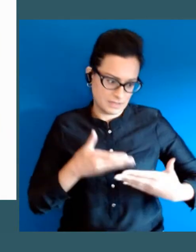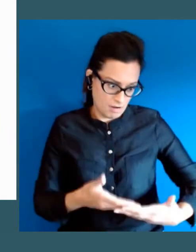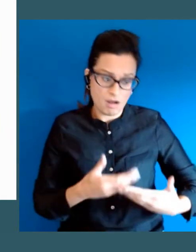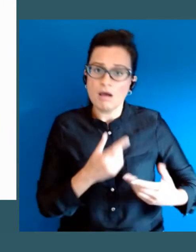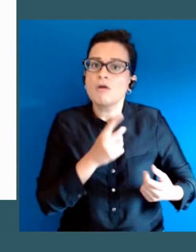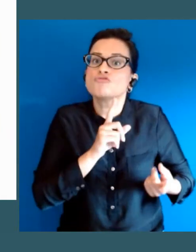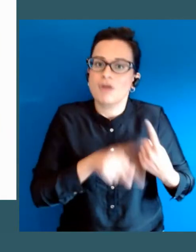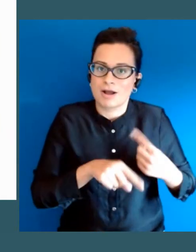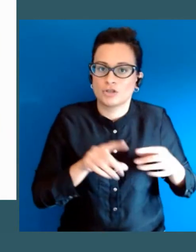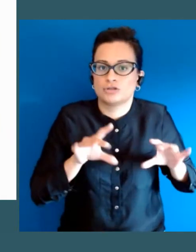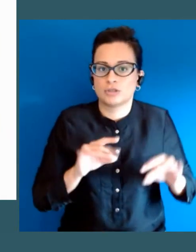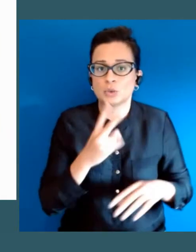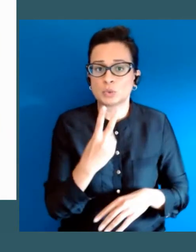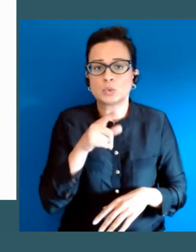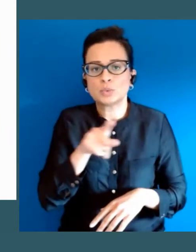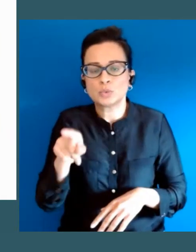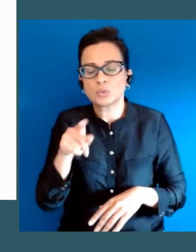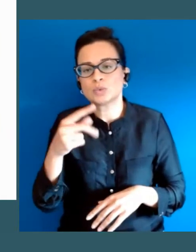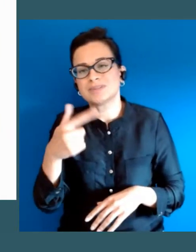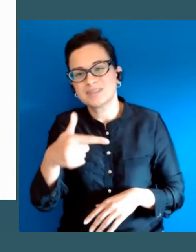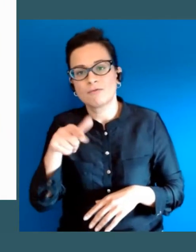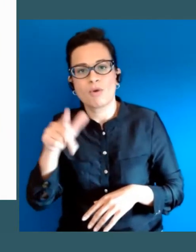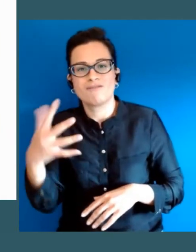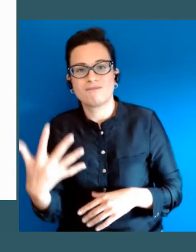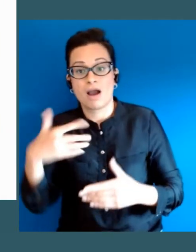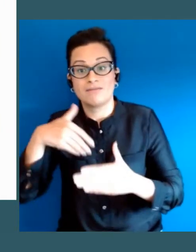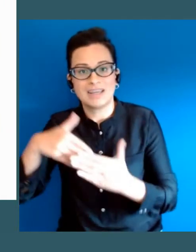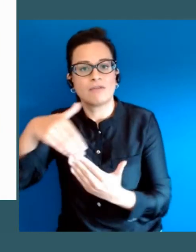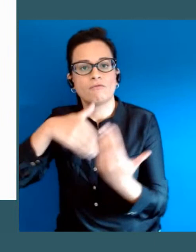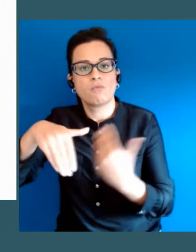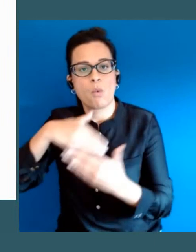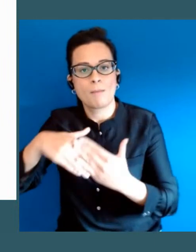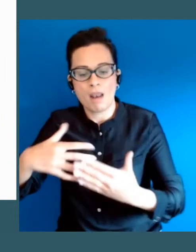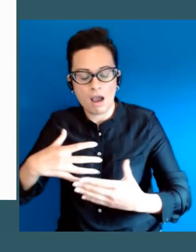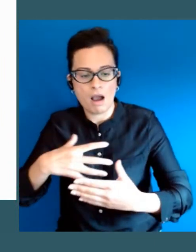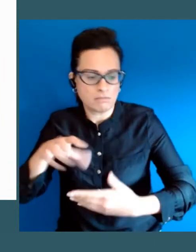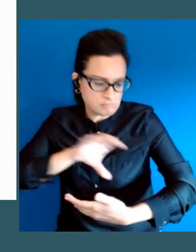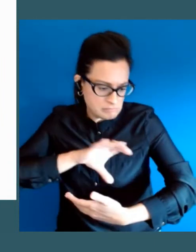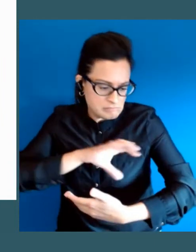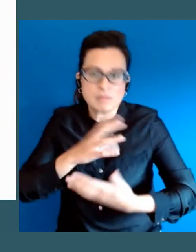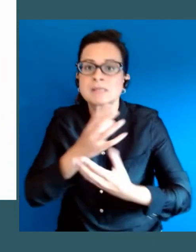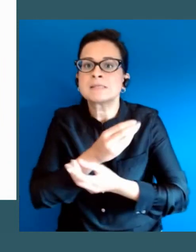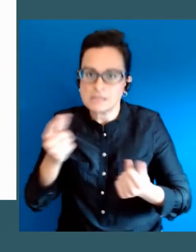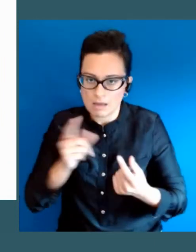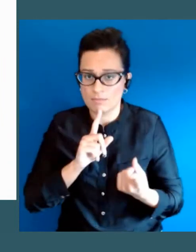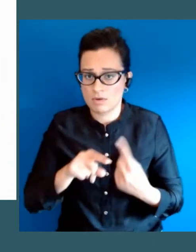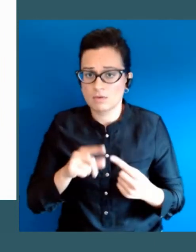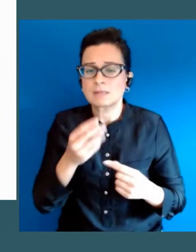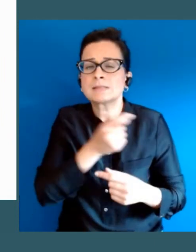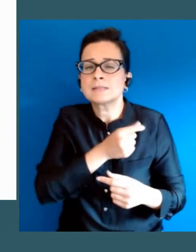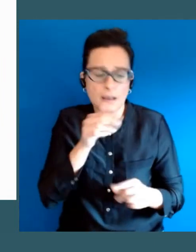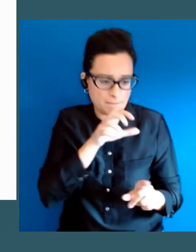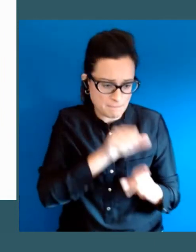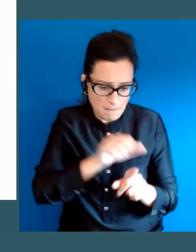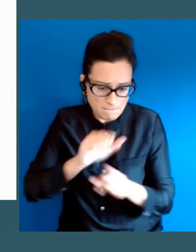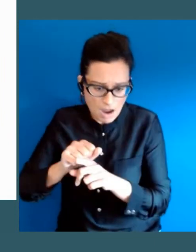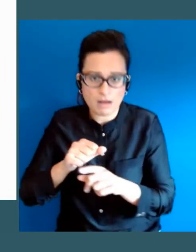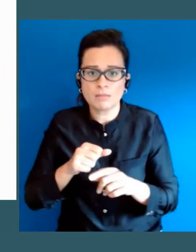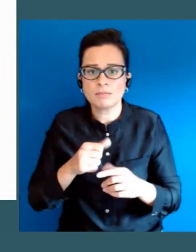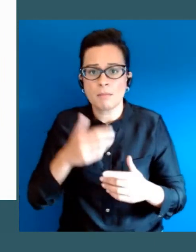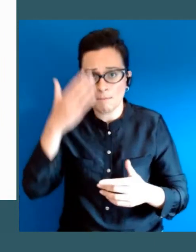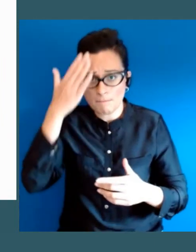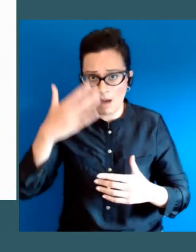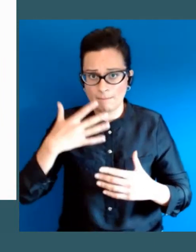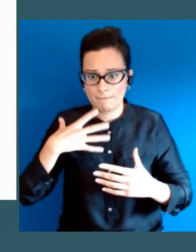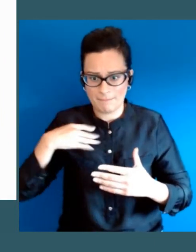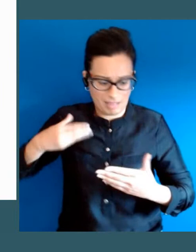to 7.5% in our formula-fed babies. So small amounts of allergen can be detected in mum's milk, but we